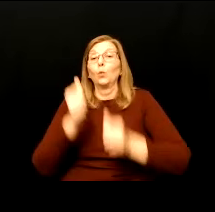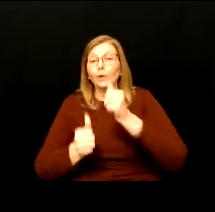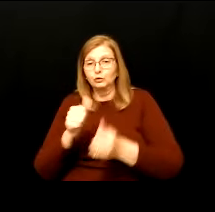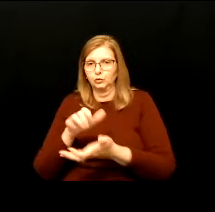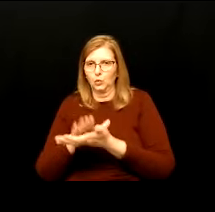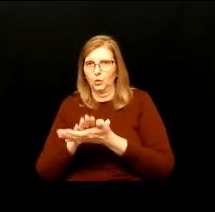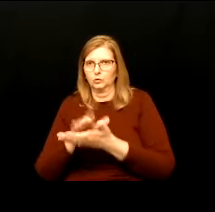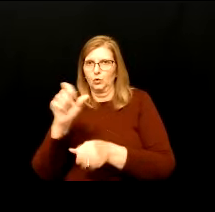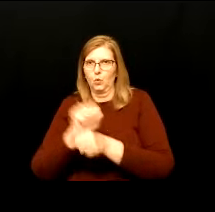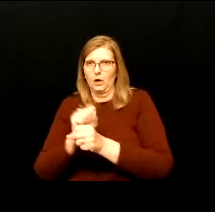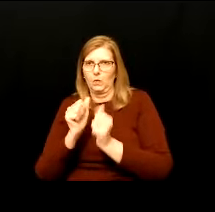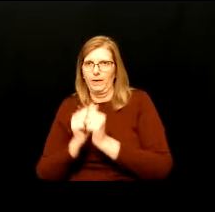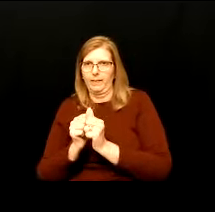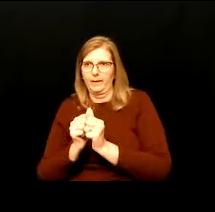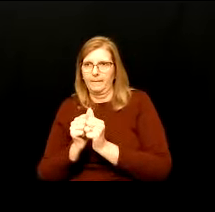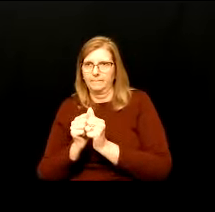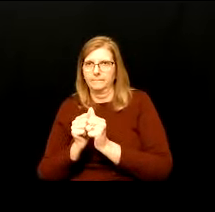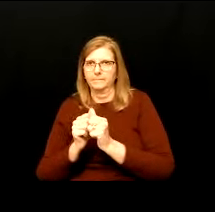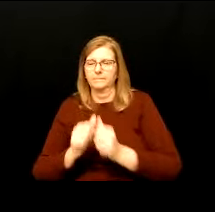with?